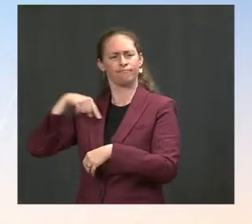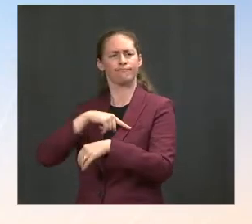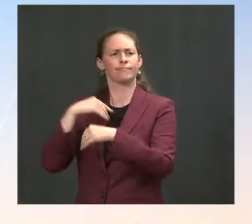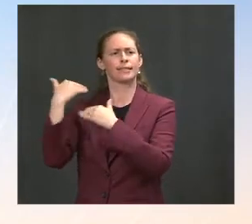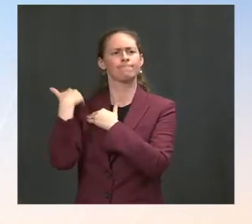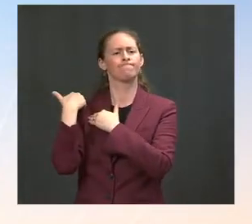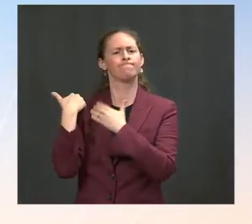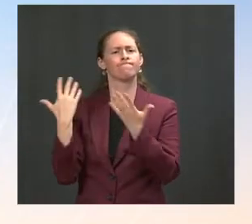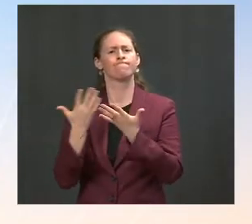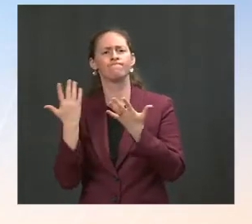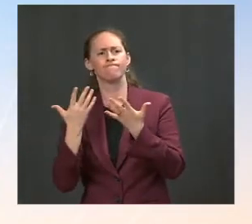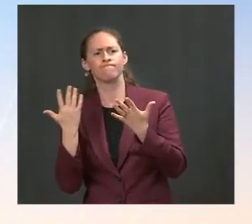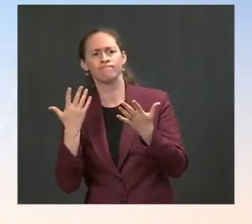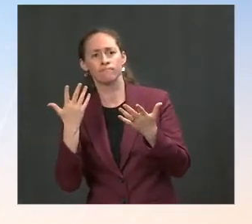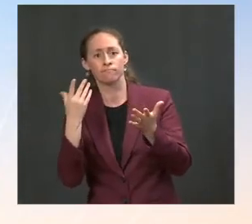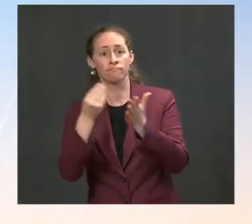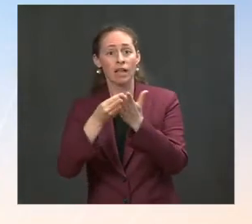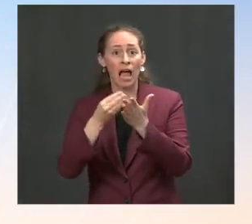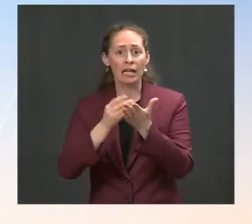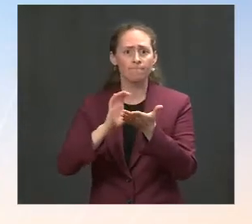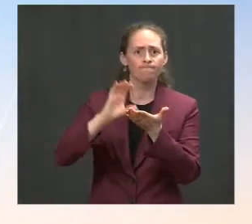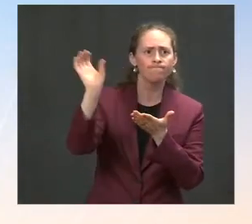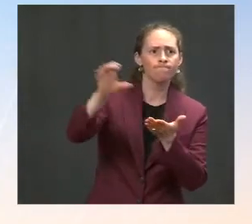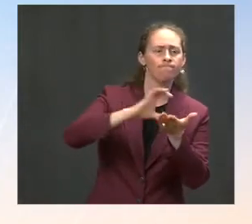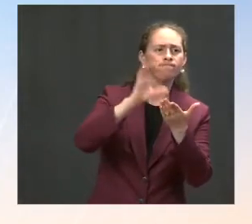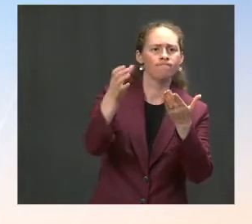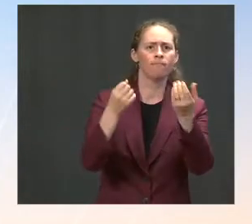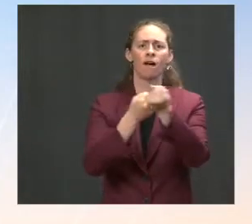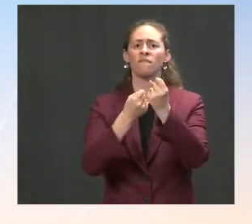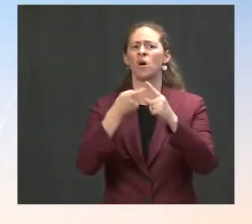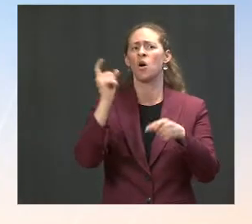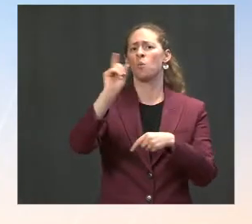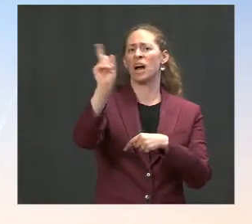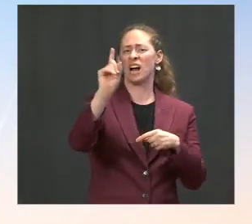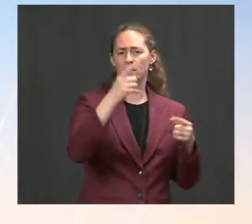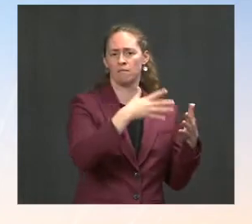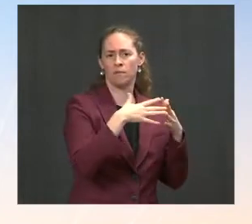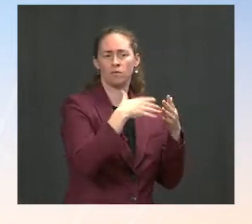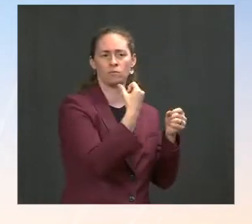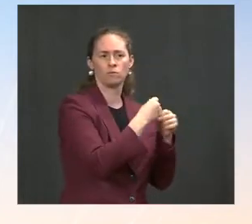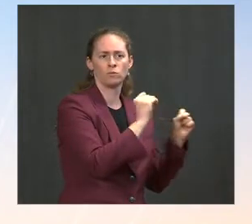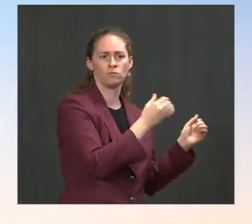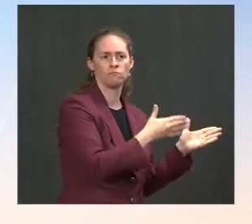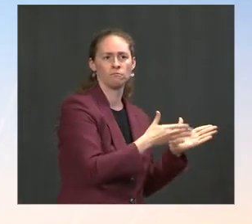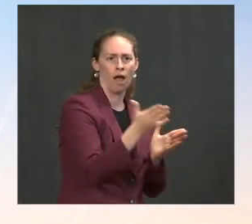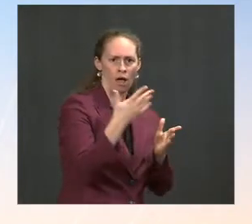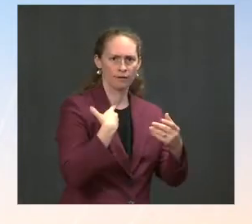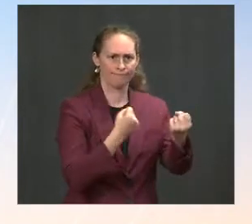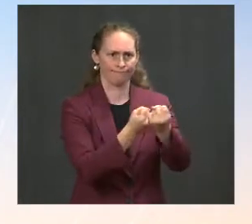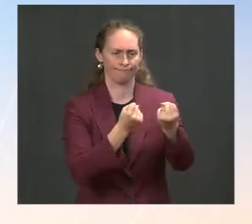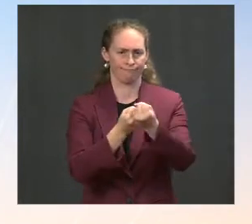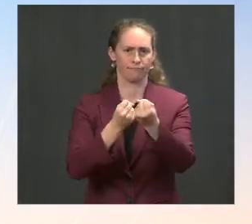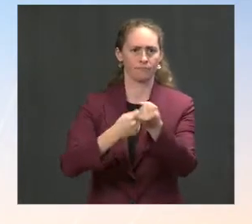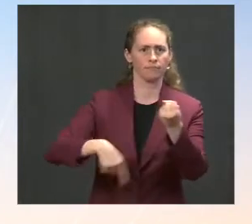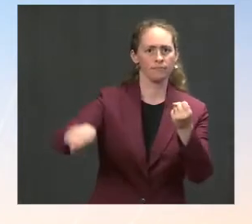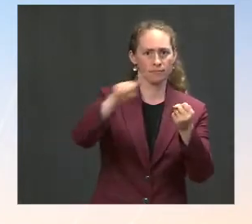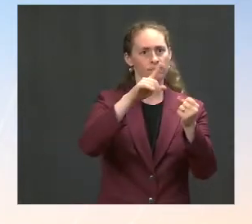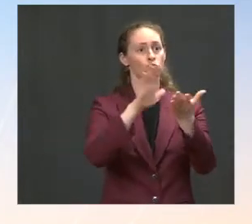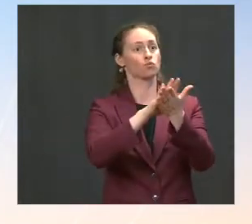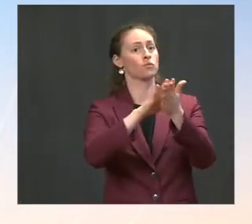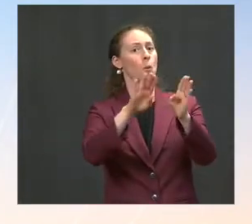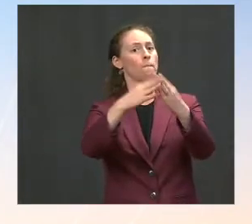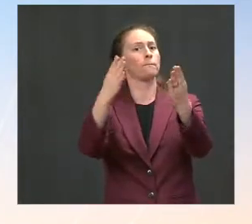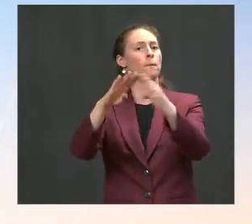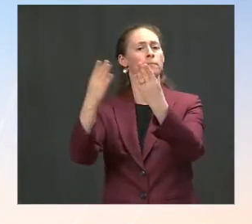advocating for funding in the American Rescue Plan that can help provide funding for mitigation measures for schools so that they can invest in